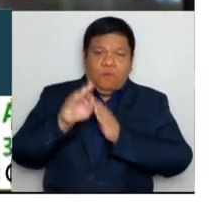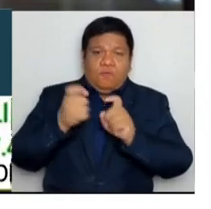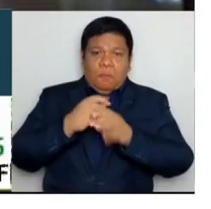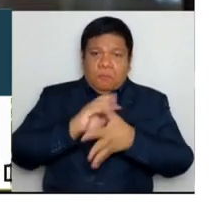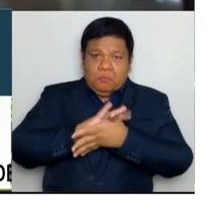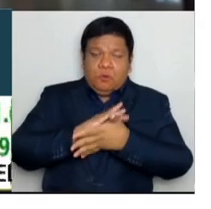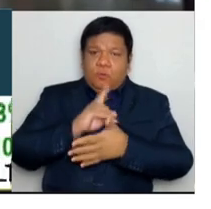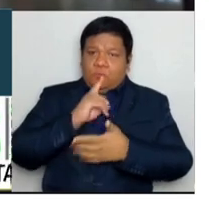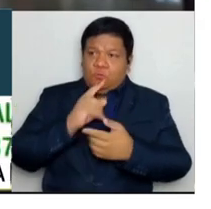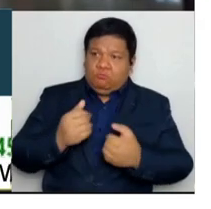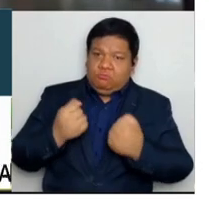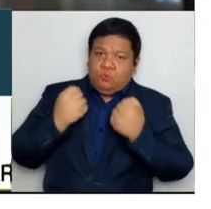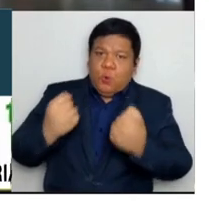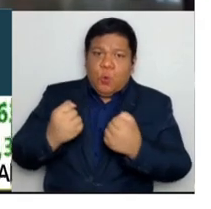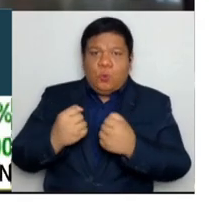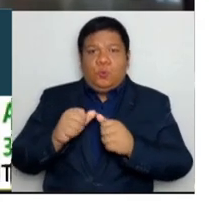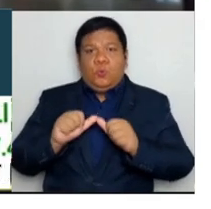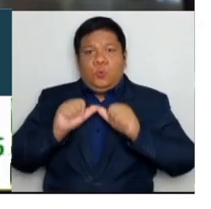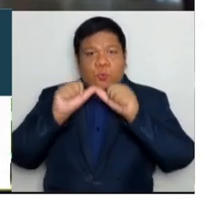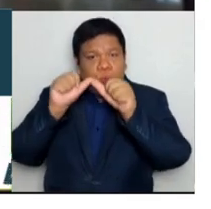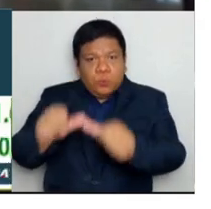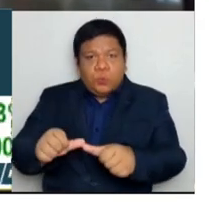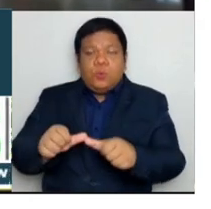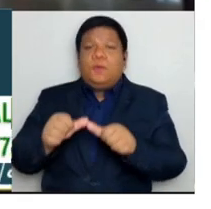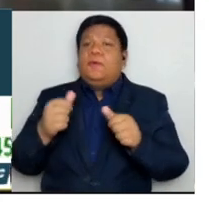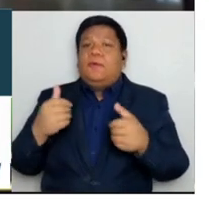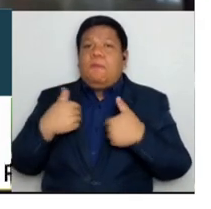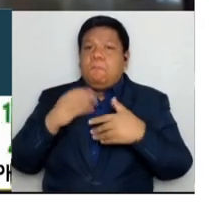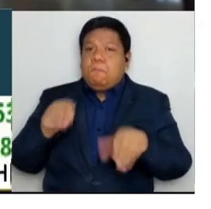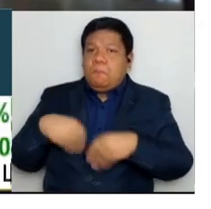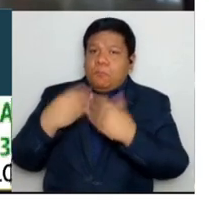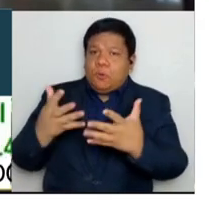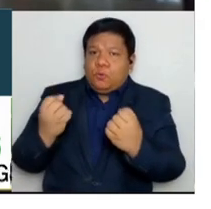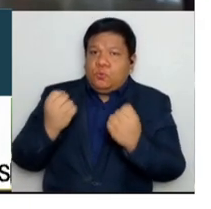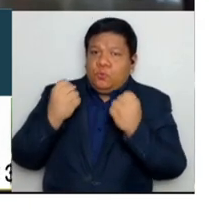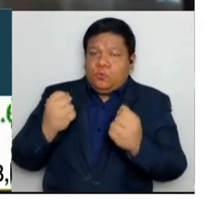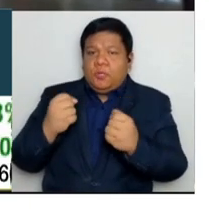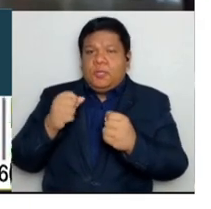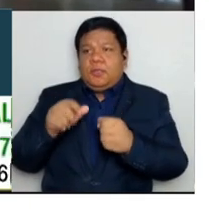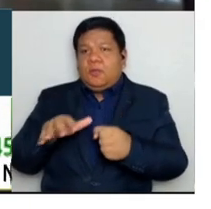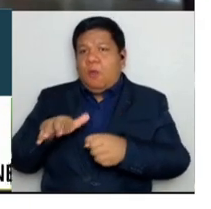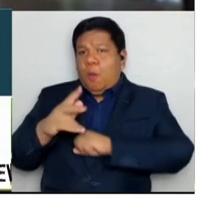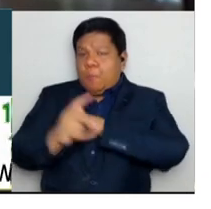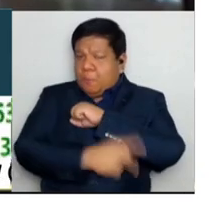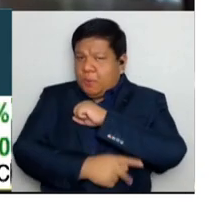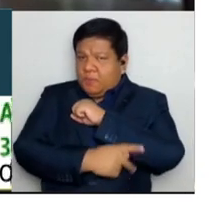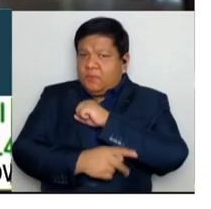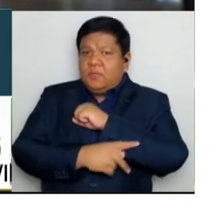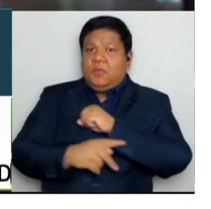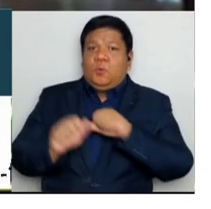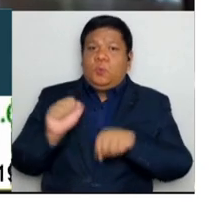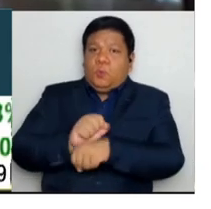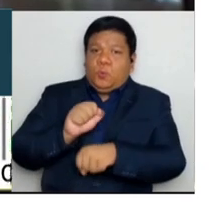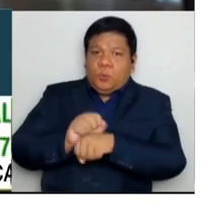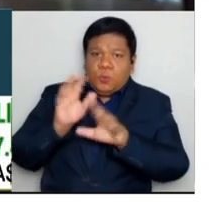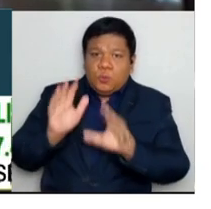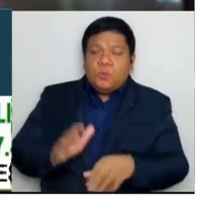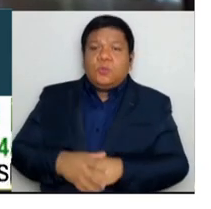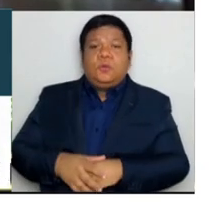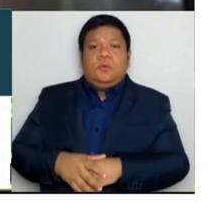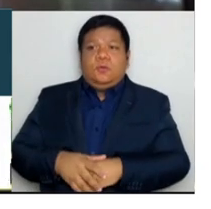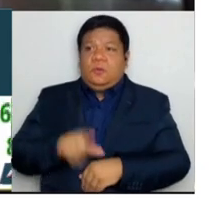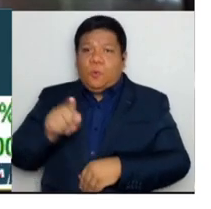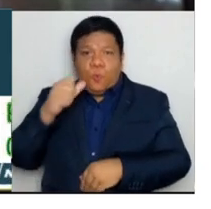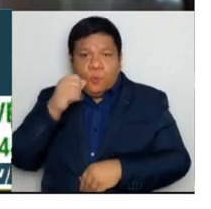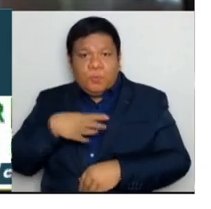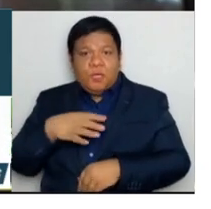it is sustainable, it will provide resilient rural livelihoods, it will save the lives of our women and children